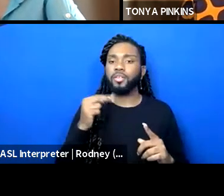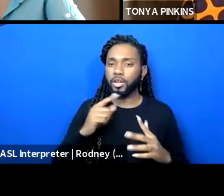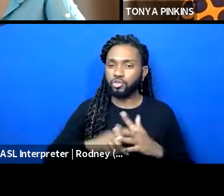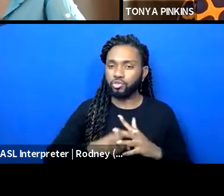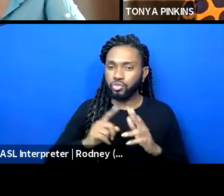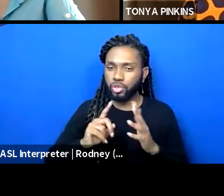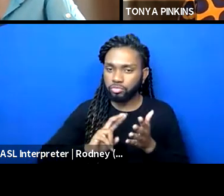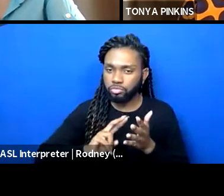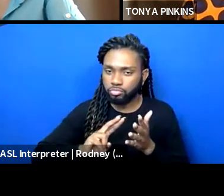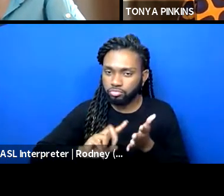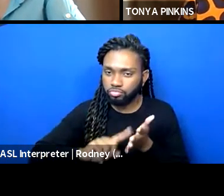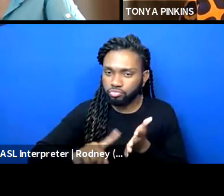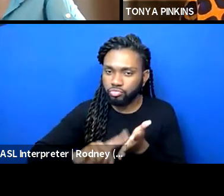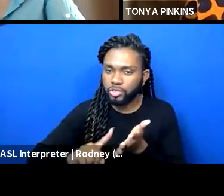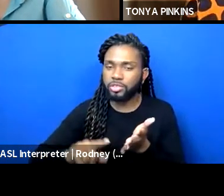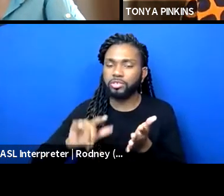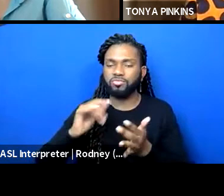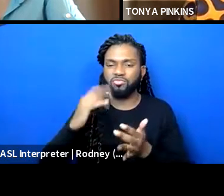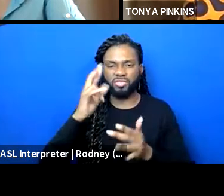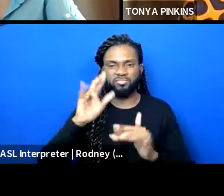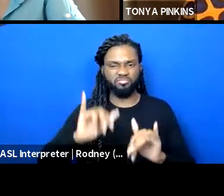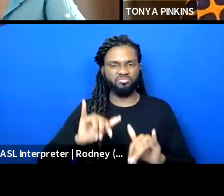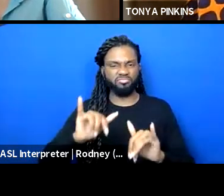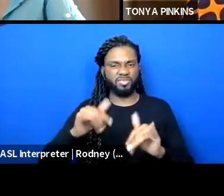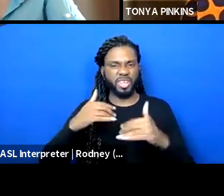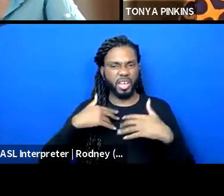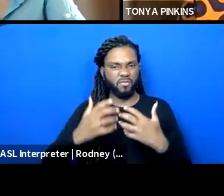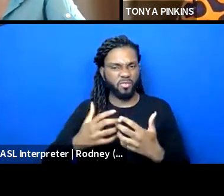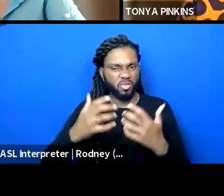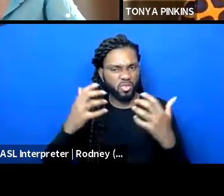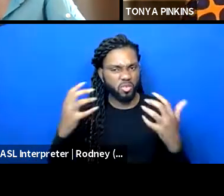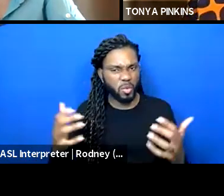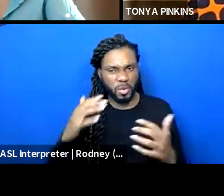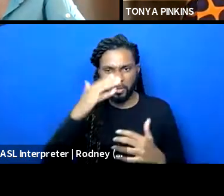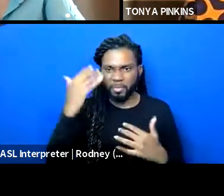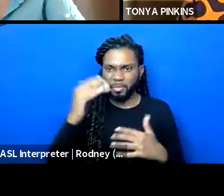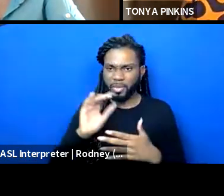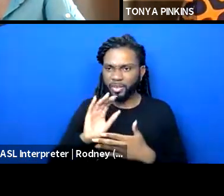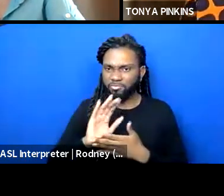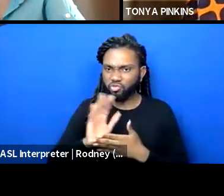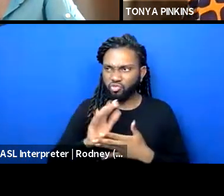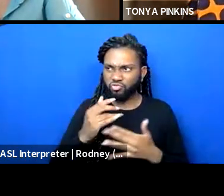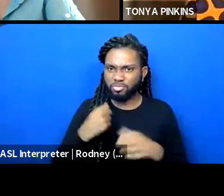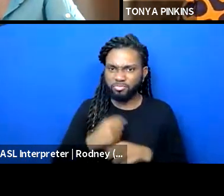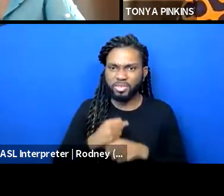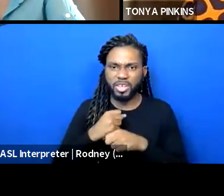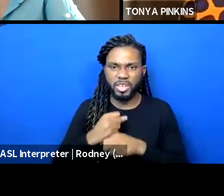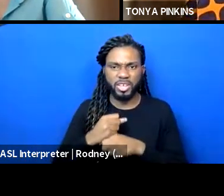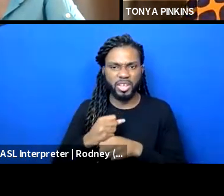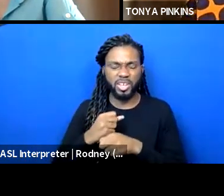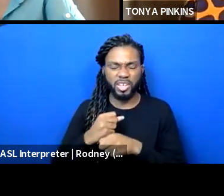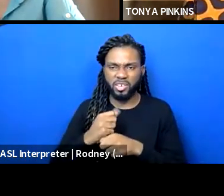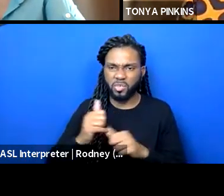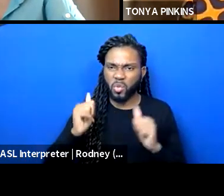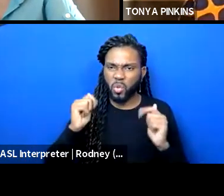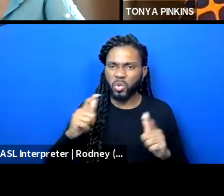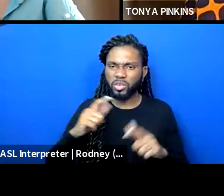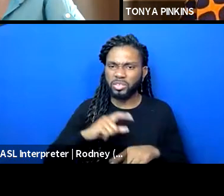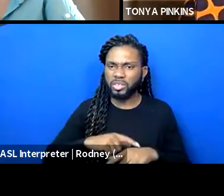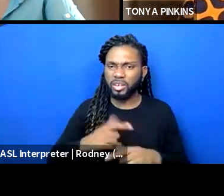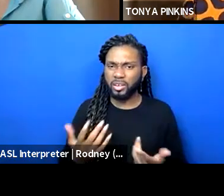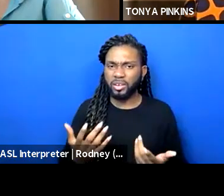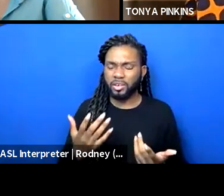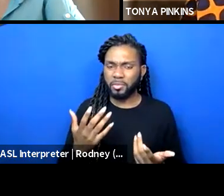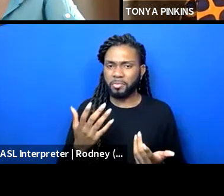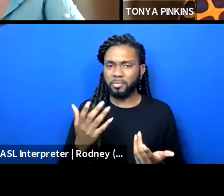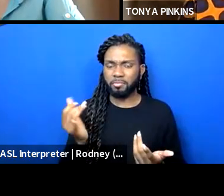I realized there's a plethora of Black films that are being made all the time. You